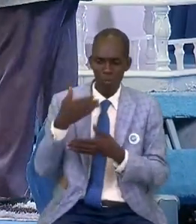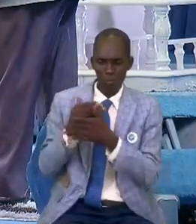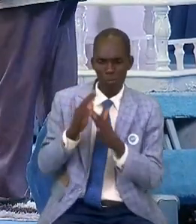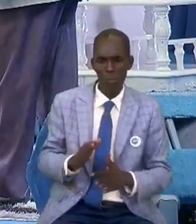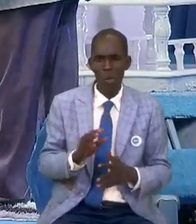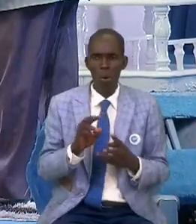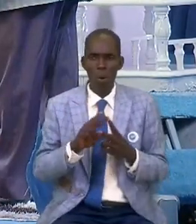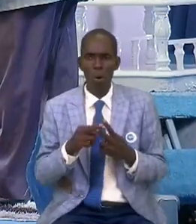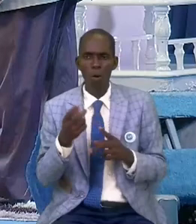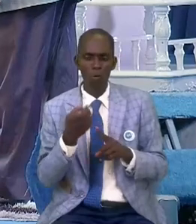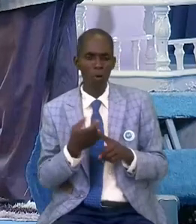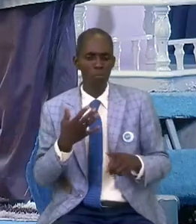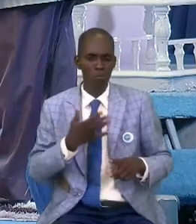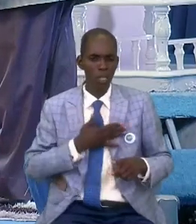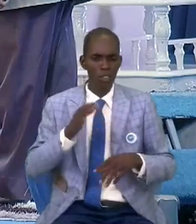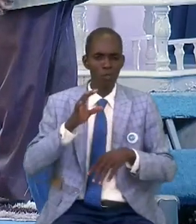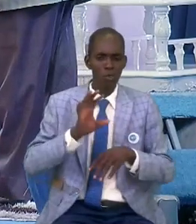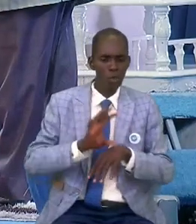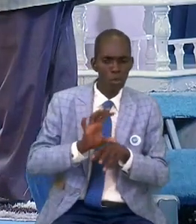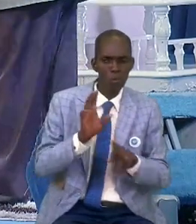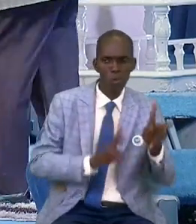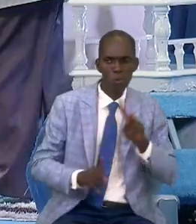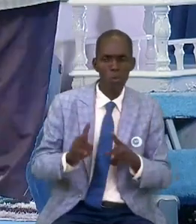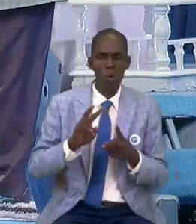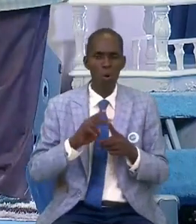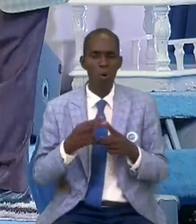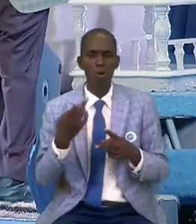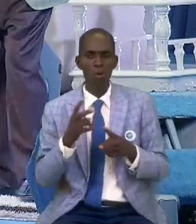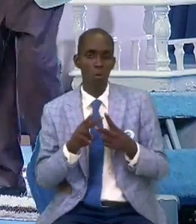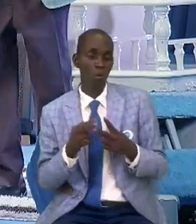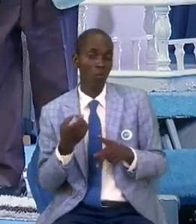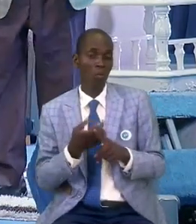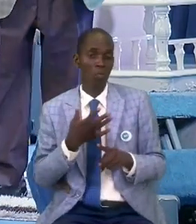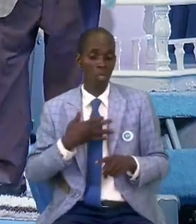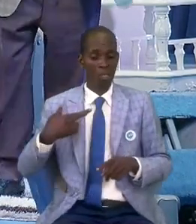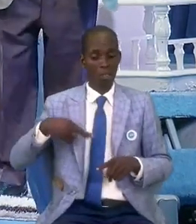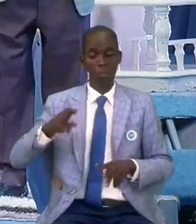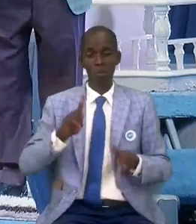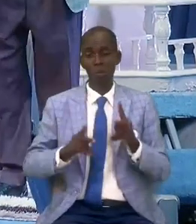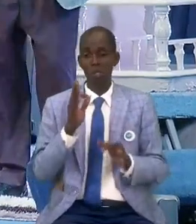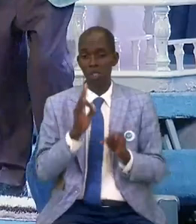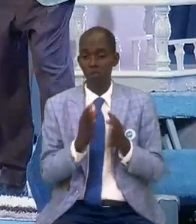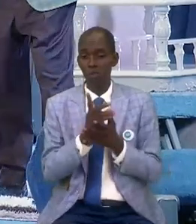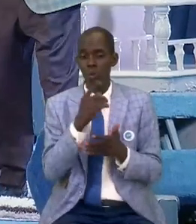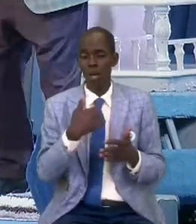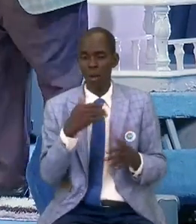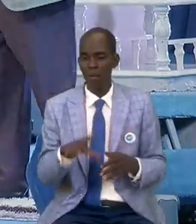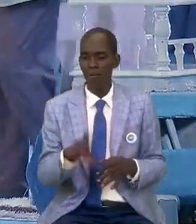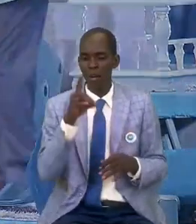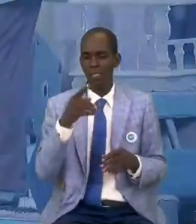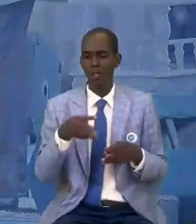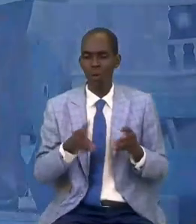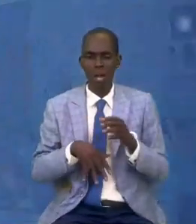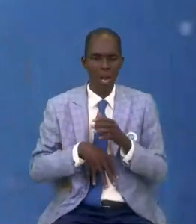whether somebody has discovered the way out of woe. And then he says, I look here, I look there, I look everywhere. He says,